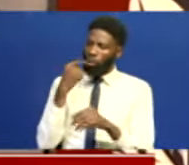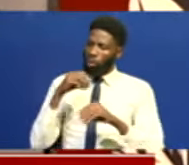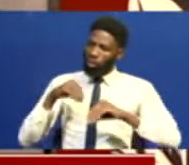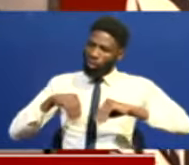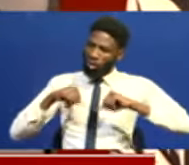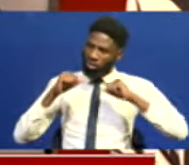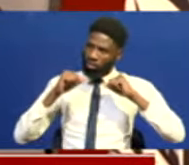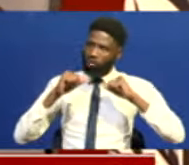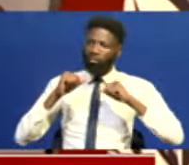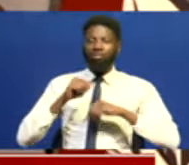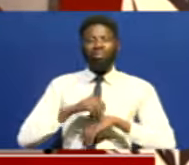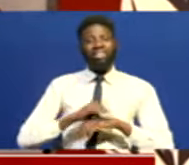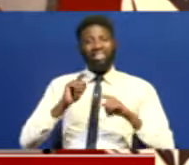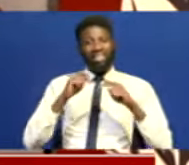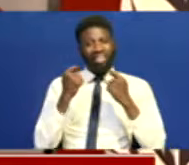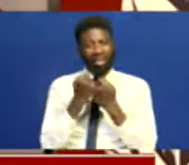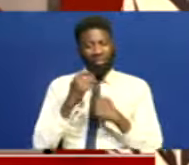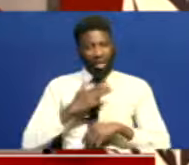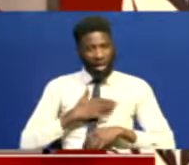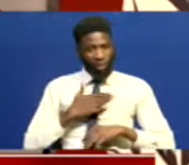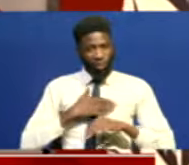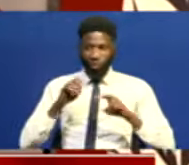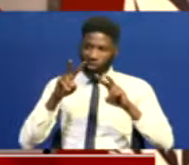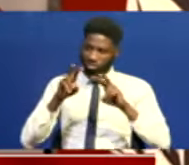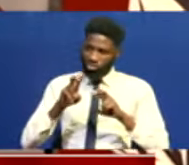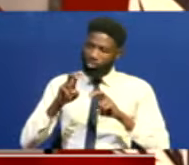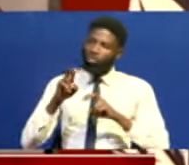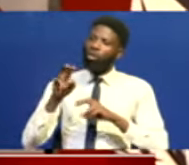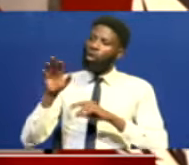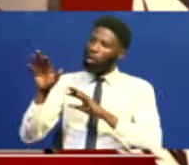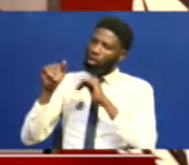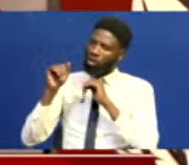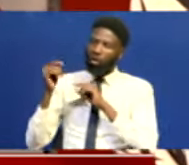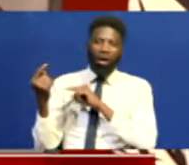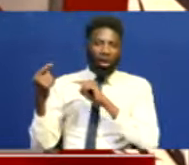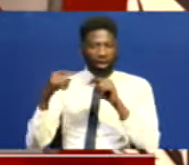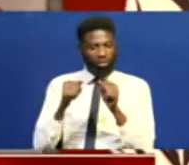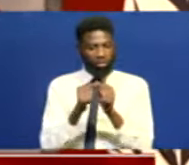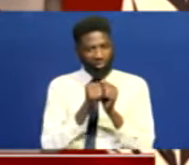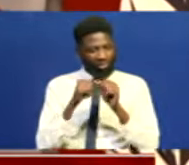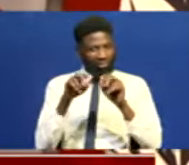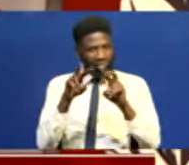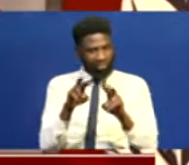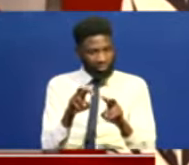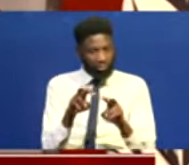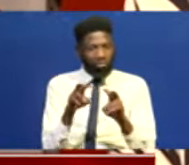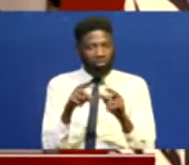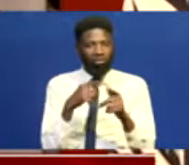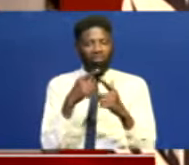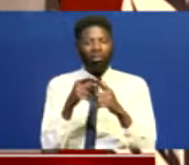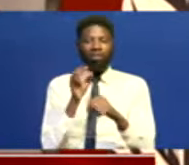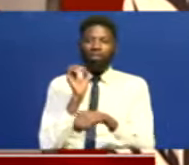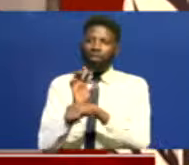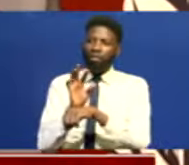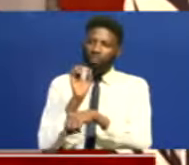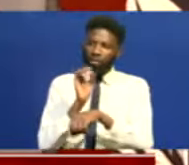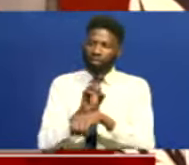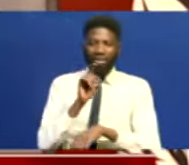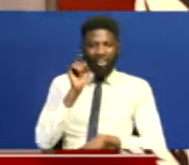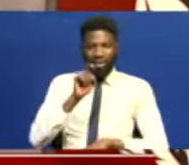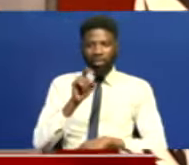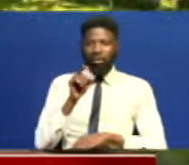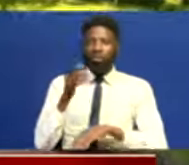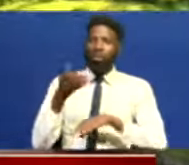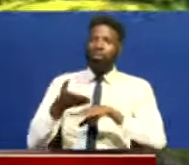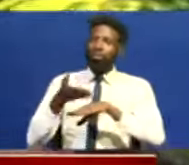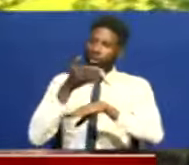our team of inspection together with KMBDC. They come and do joint inspection. They will advise you on areas you need to improve